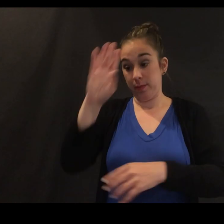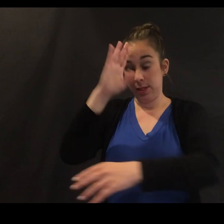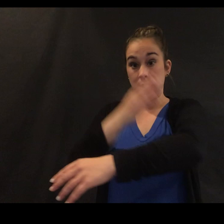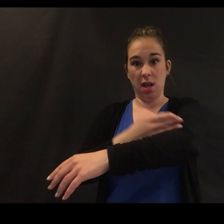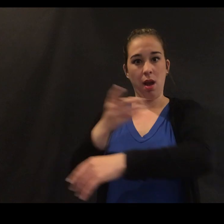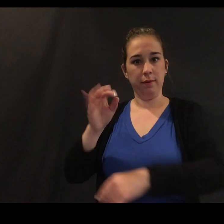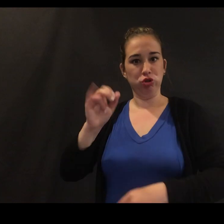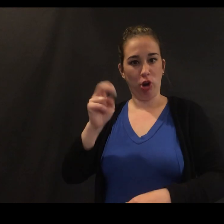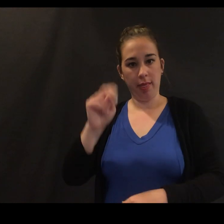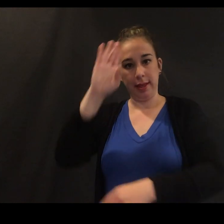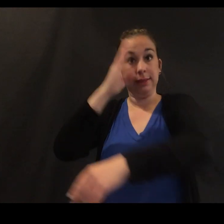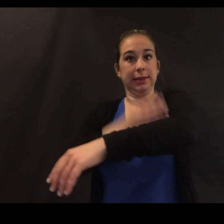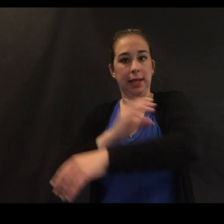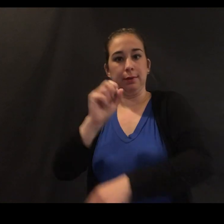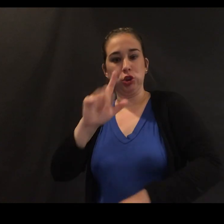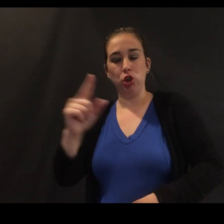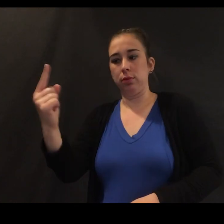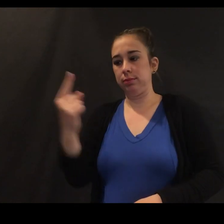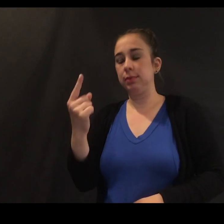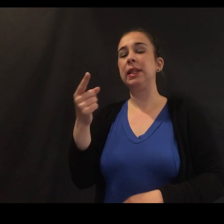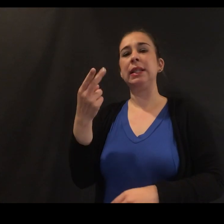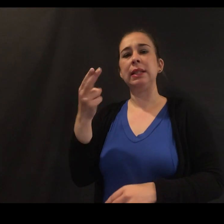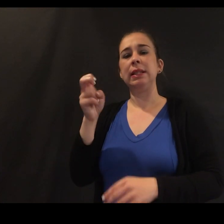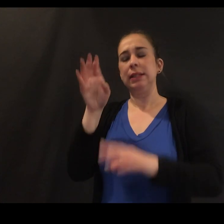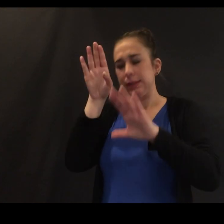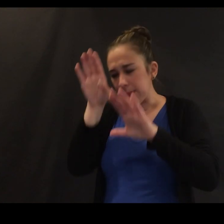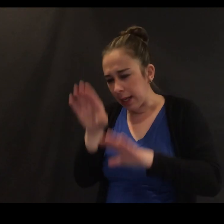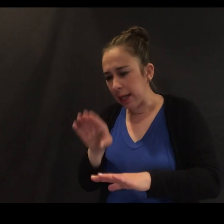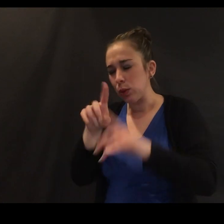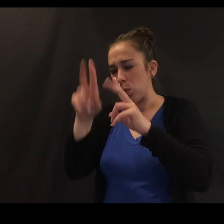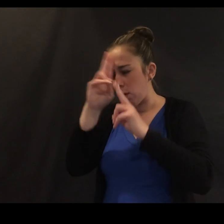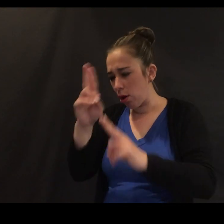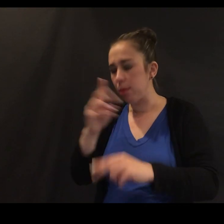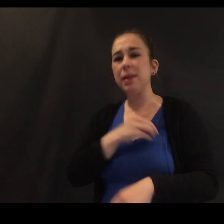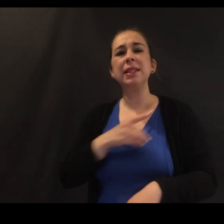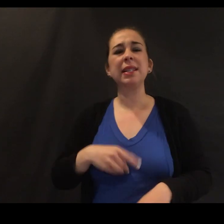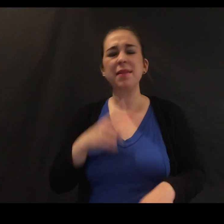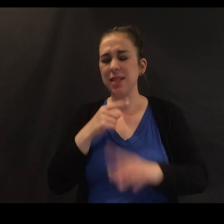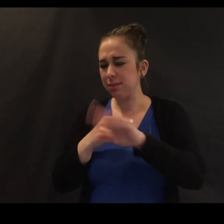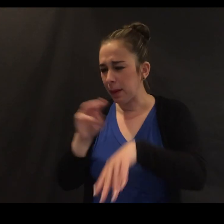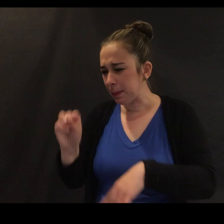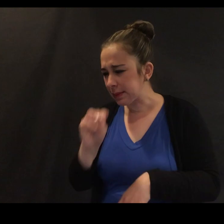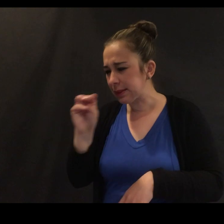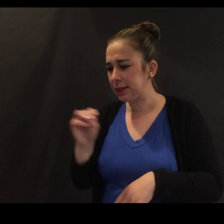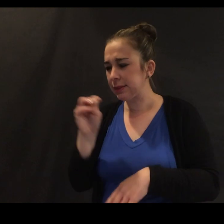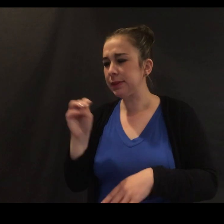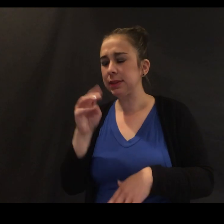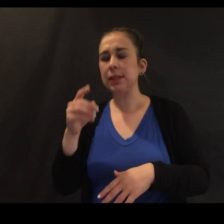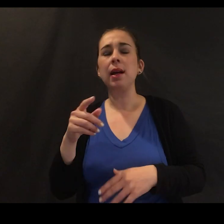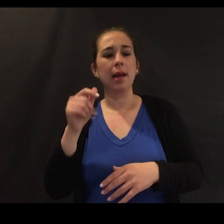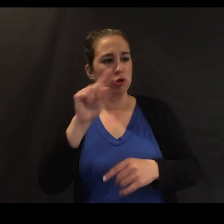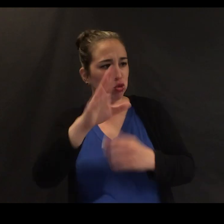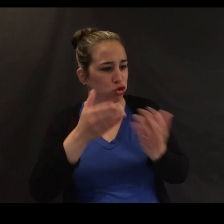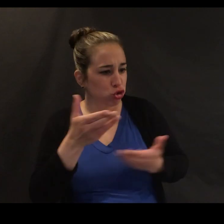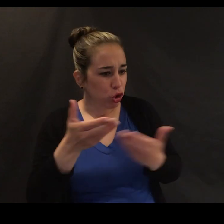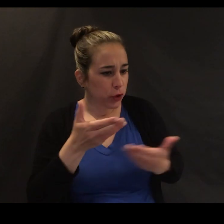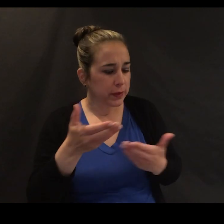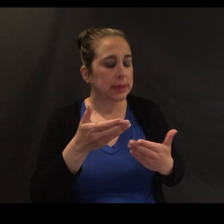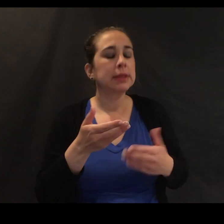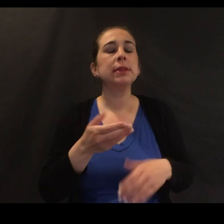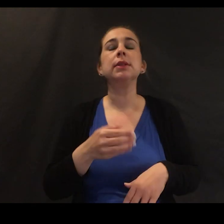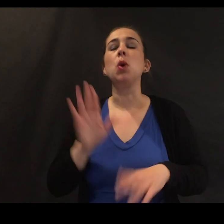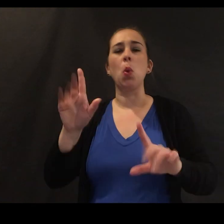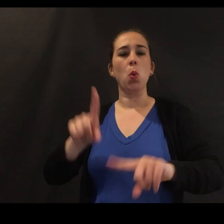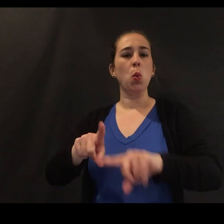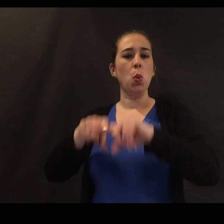son of Saul, came to David, he bowed down to pay him honor. David said, "Mephibosheth, at your service," he replied. I want to stop there for a moment and give you